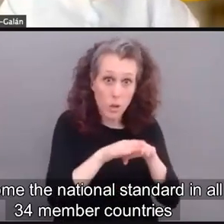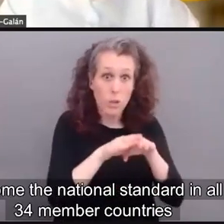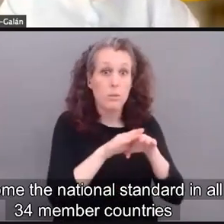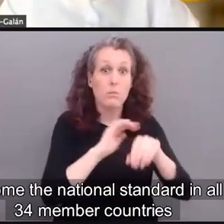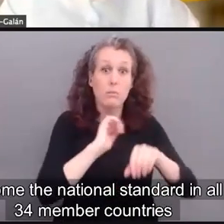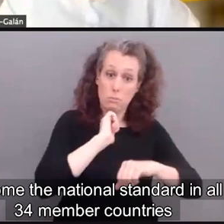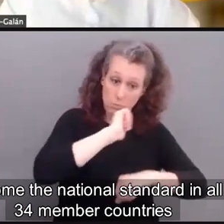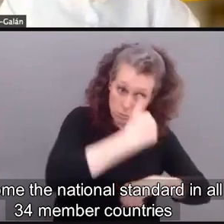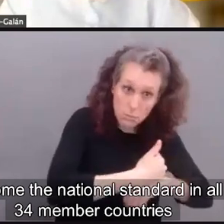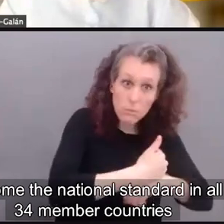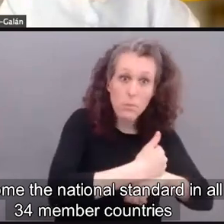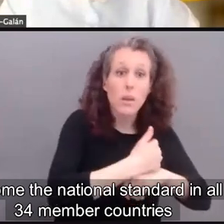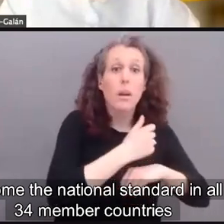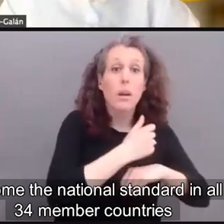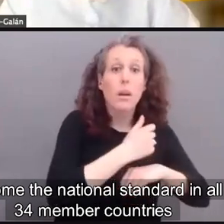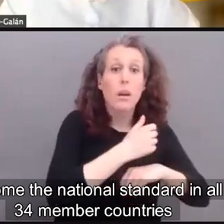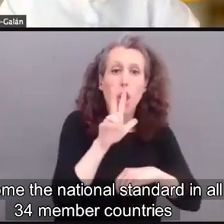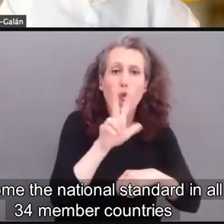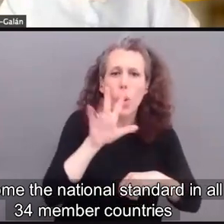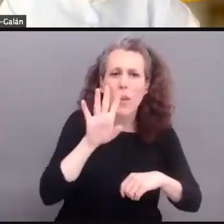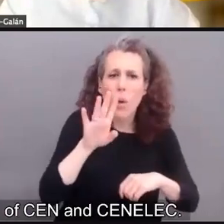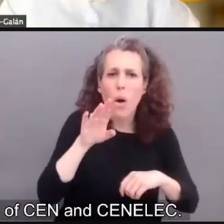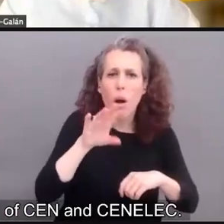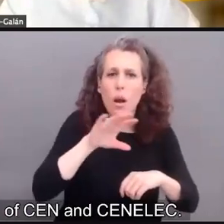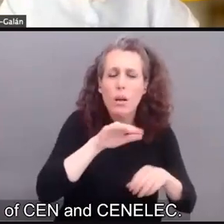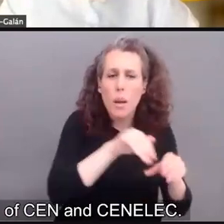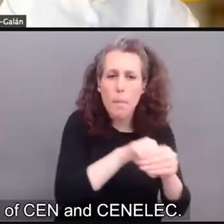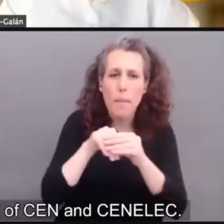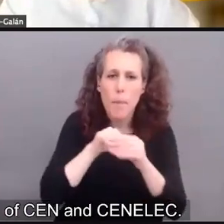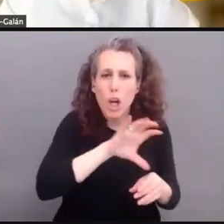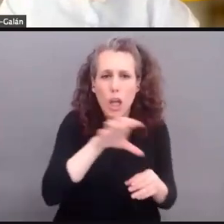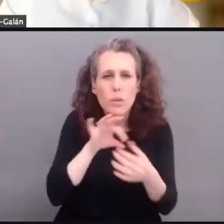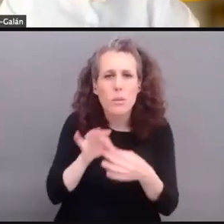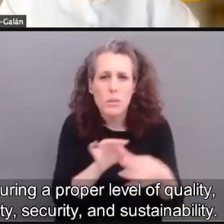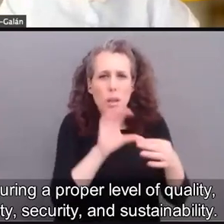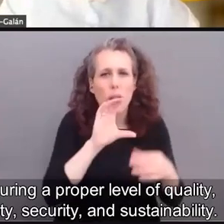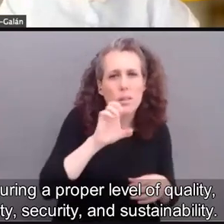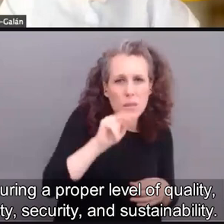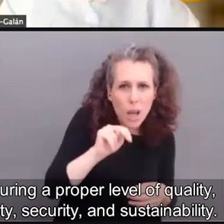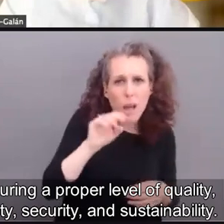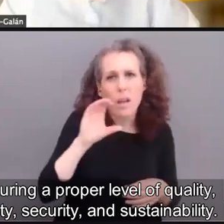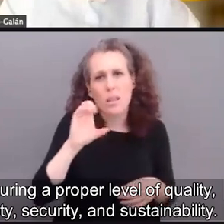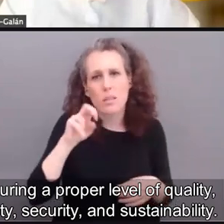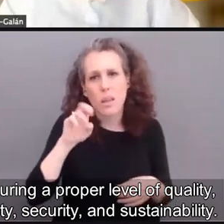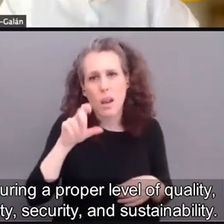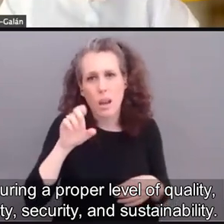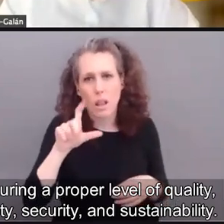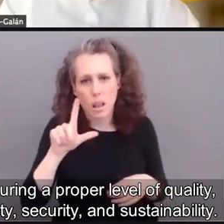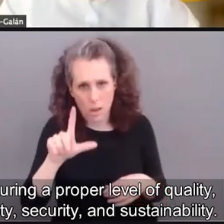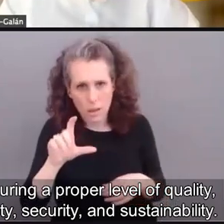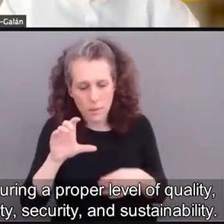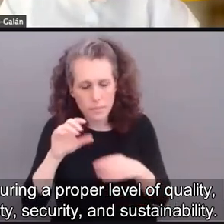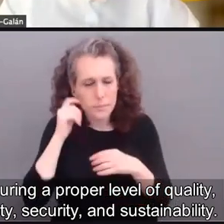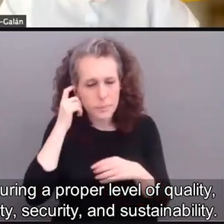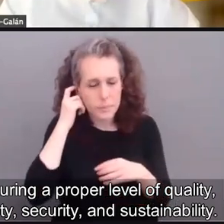standards in all 34 member countries of SAN and SENELEC, ensuring a common level of